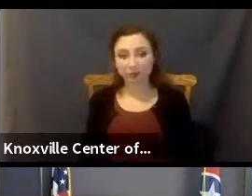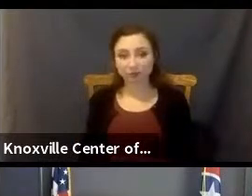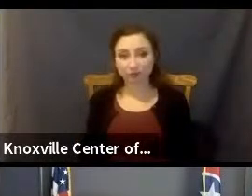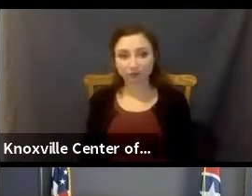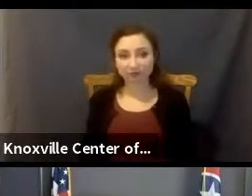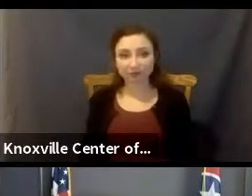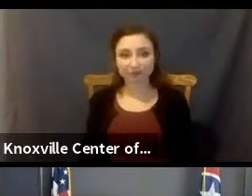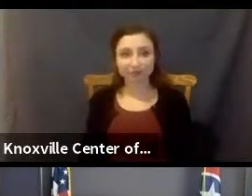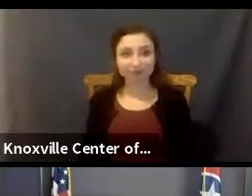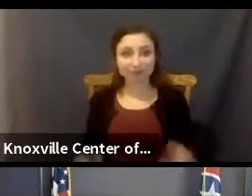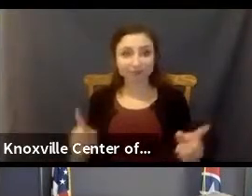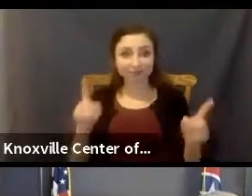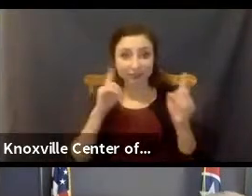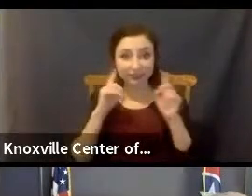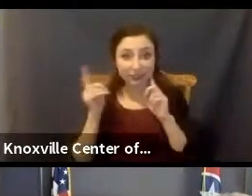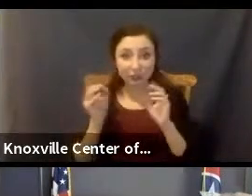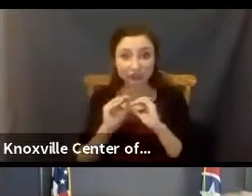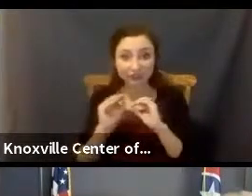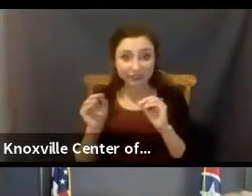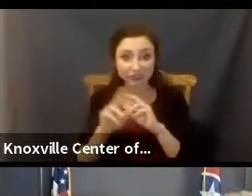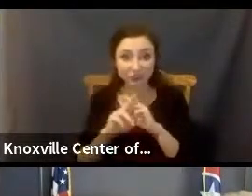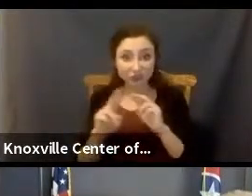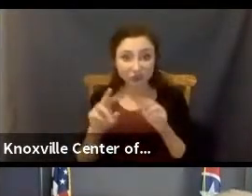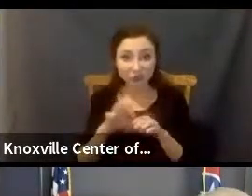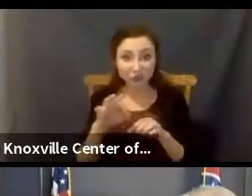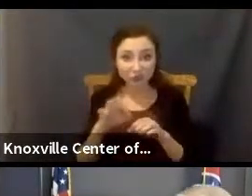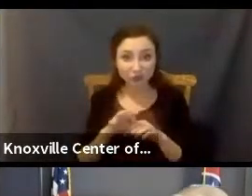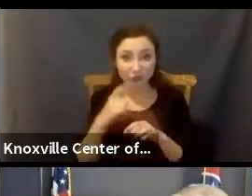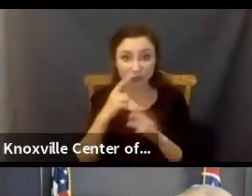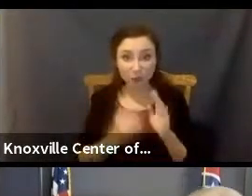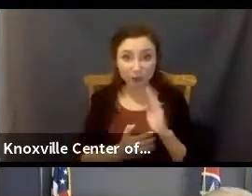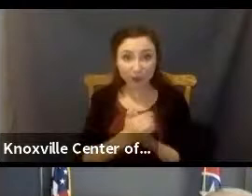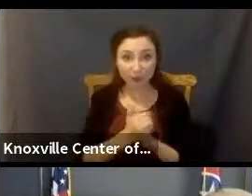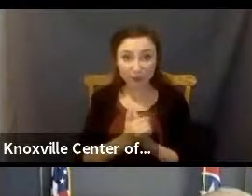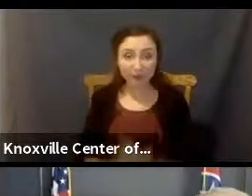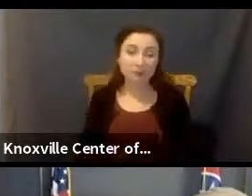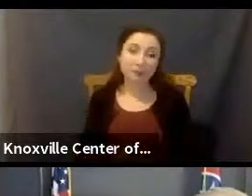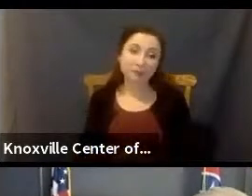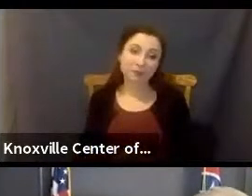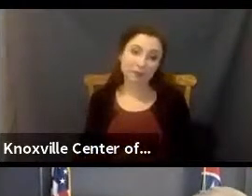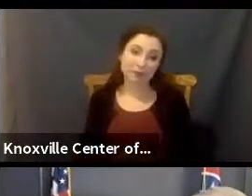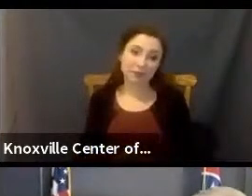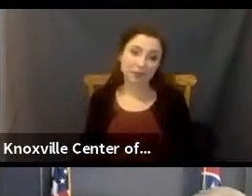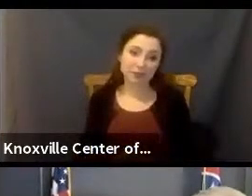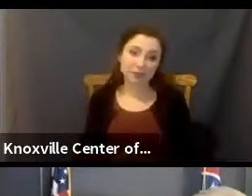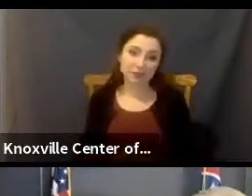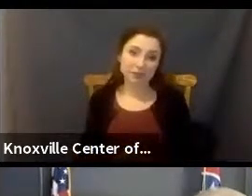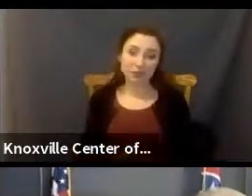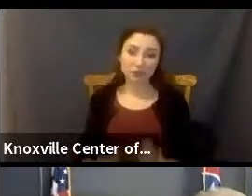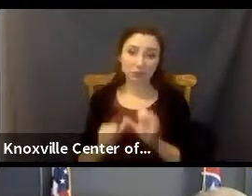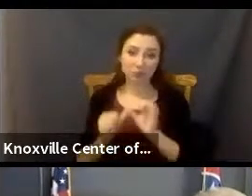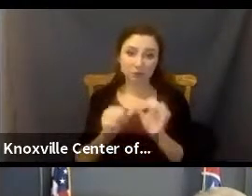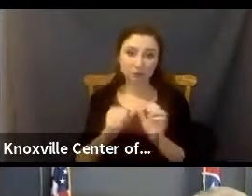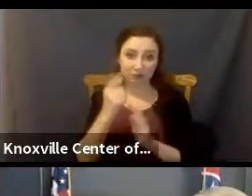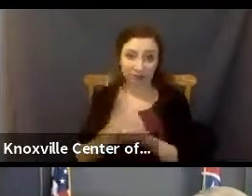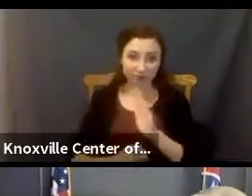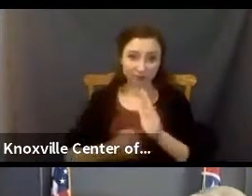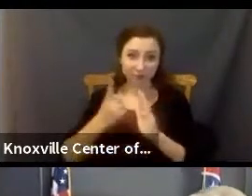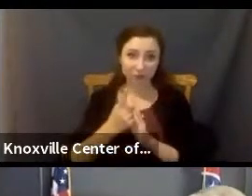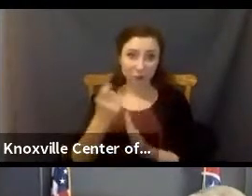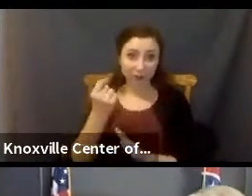Hearing none, are we ready to vote on the amendment to extend those hours to 11